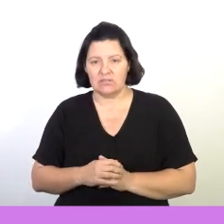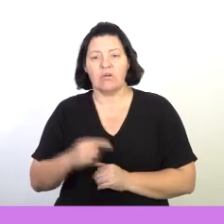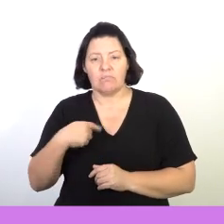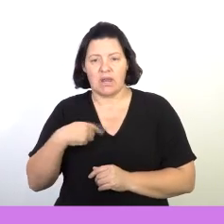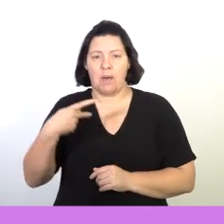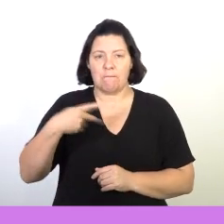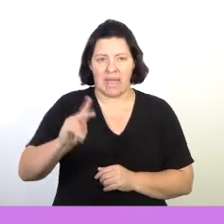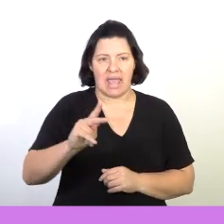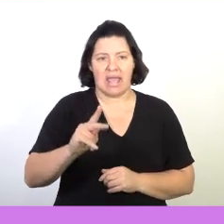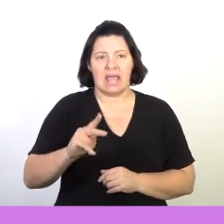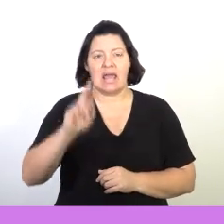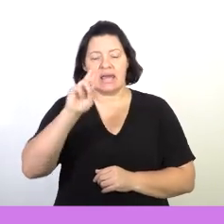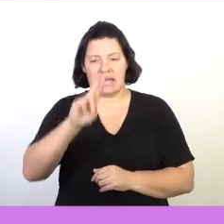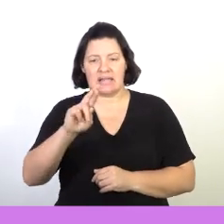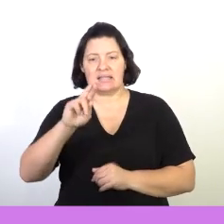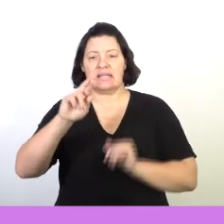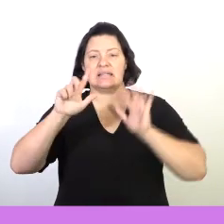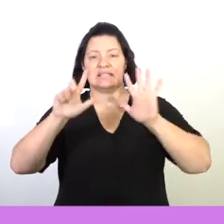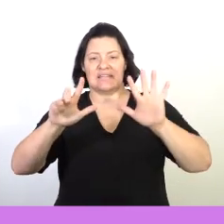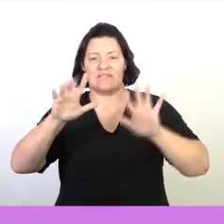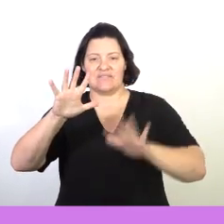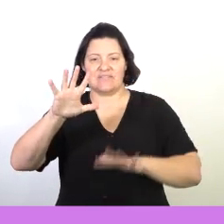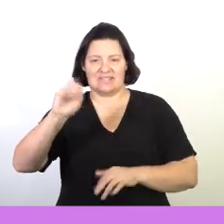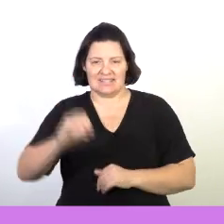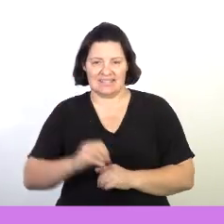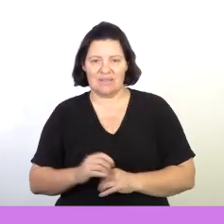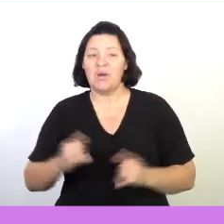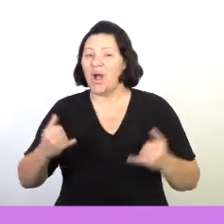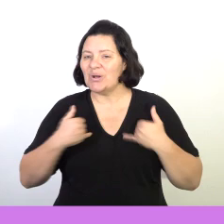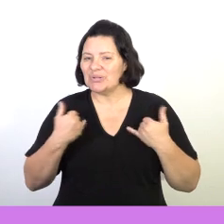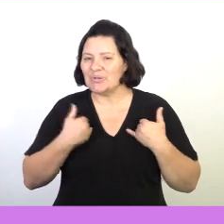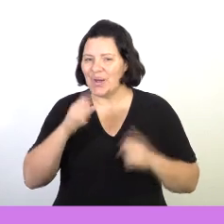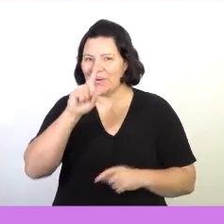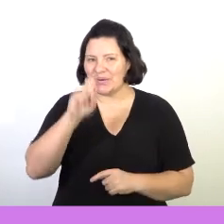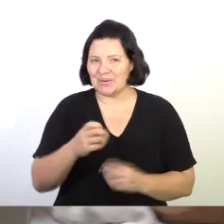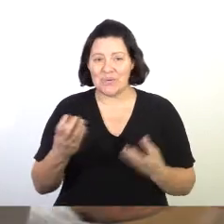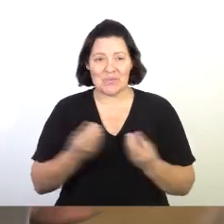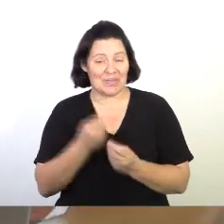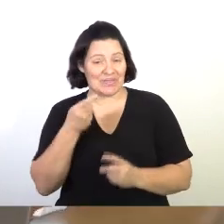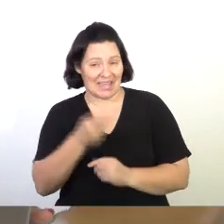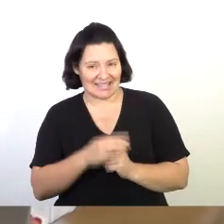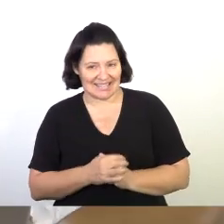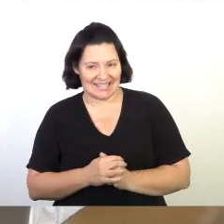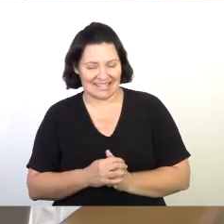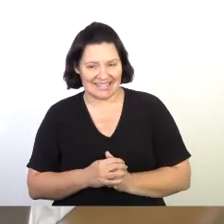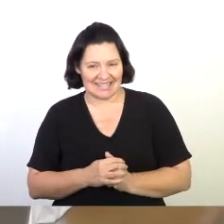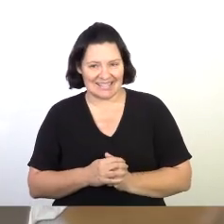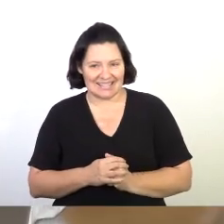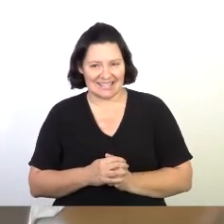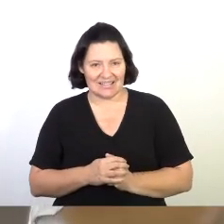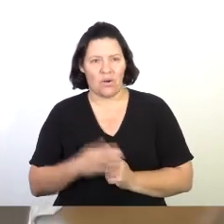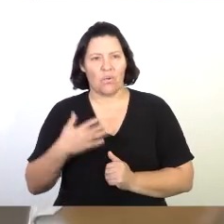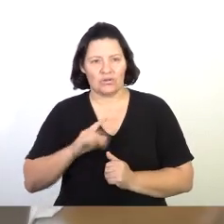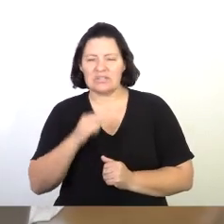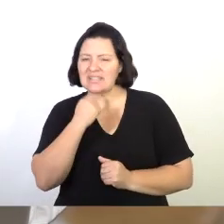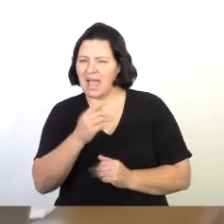750. So that's how much she will pay. I'm sure you have enjoyed this question. And with that,